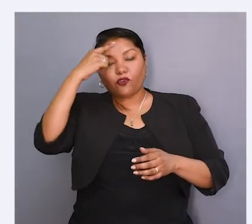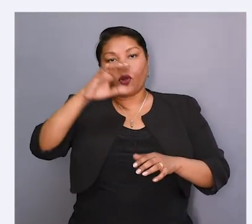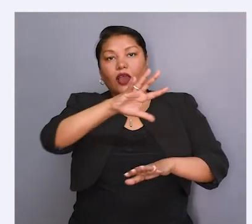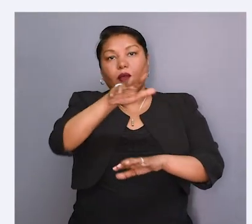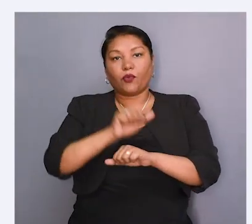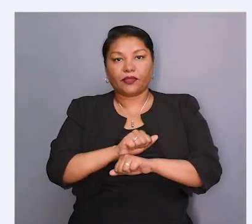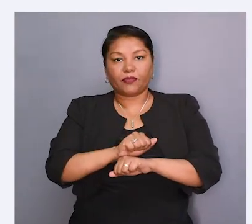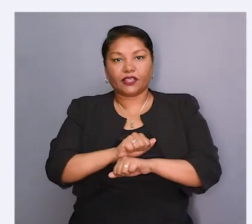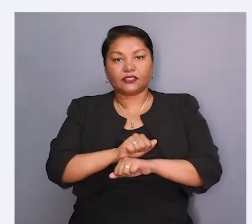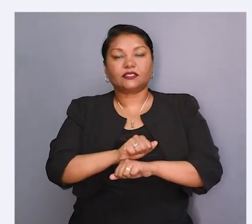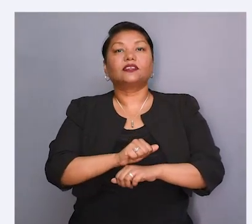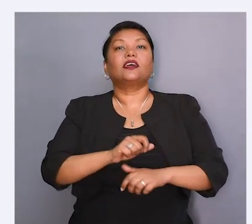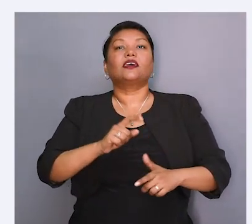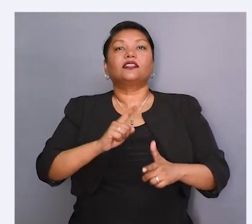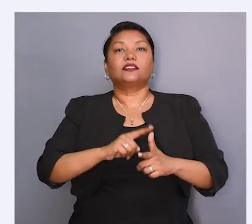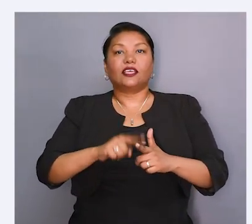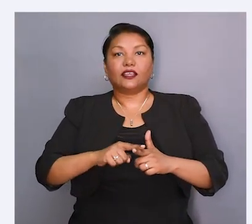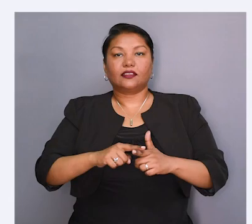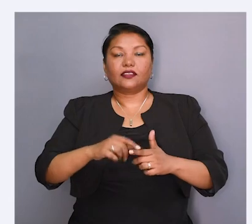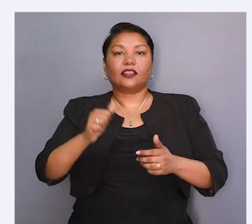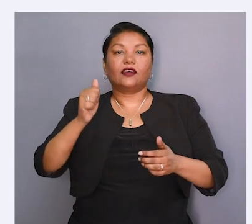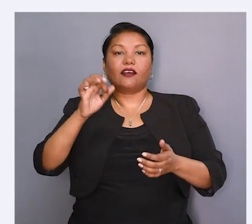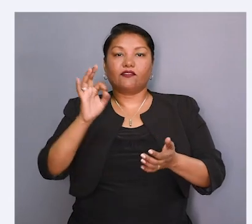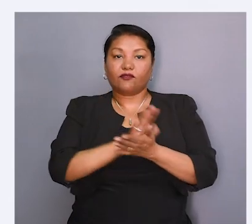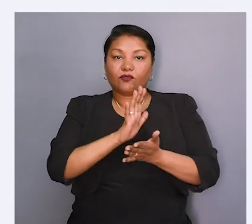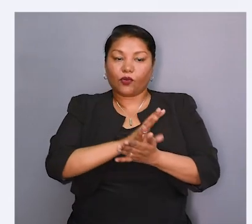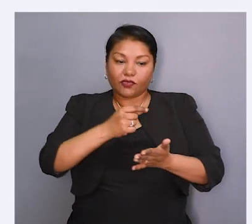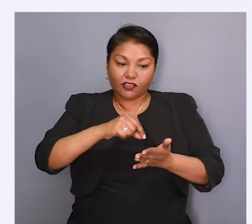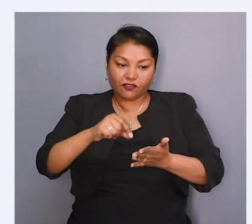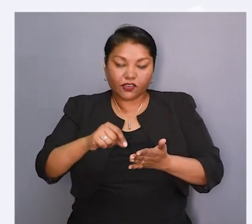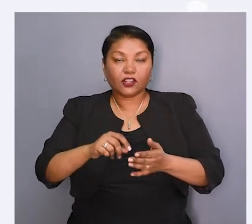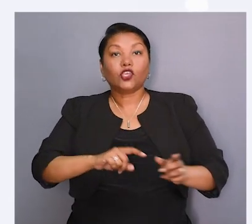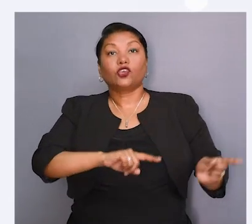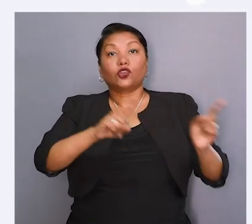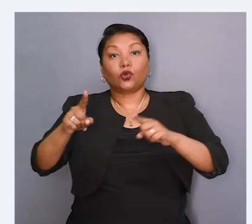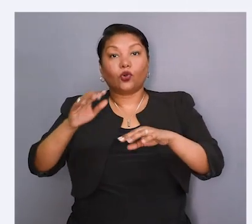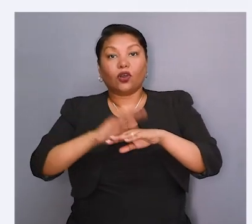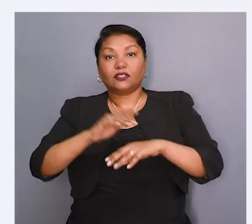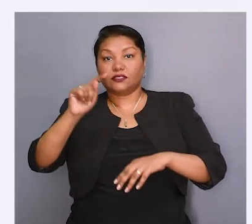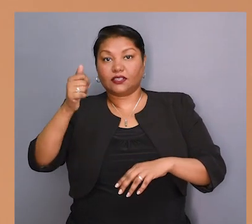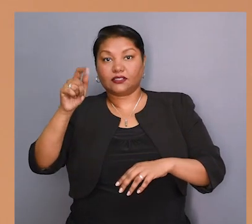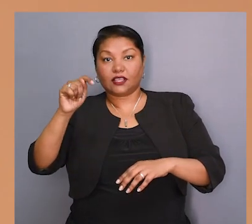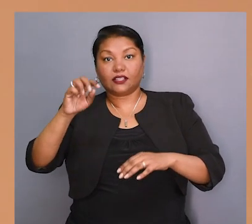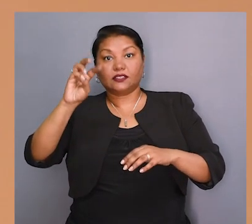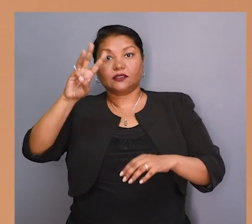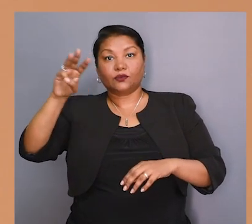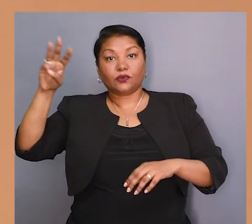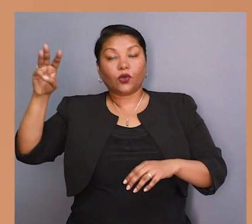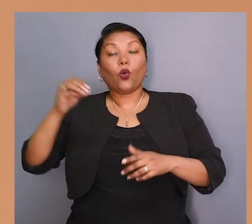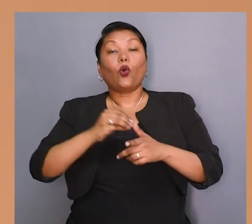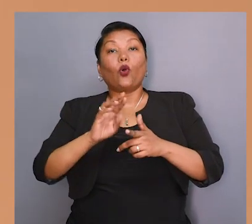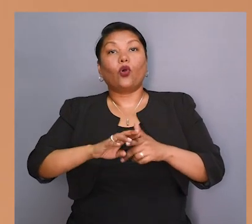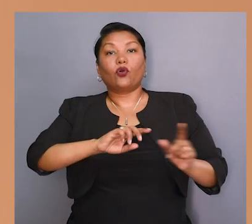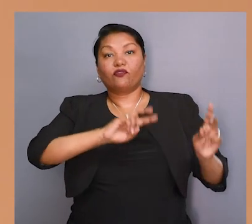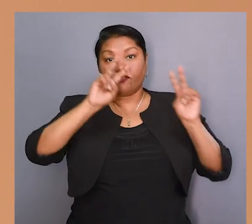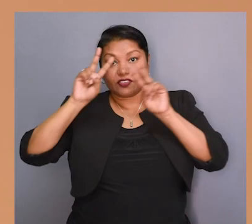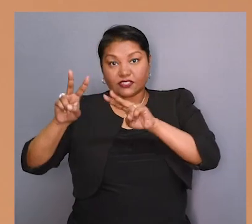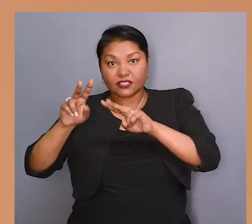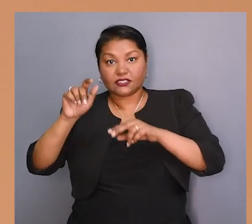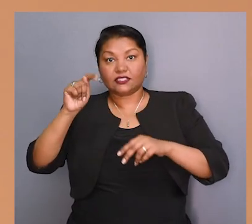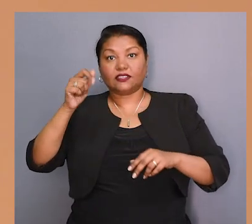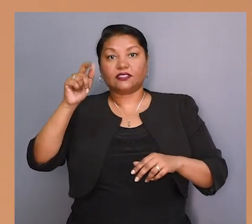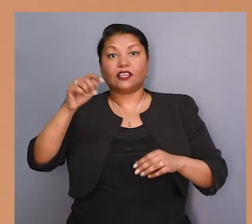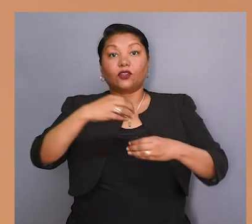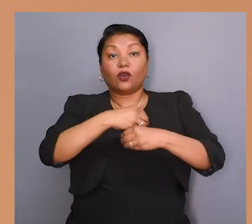appointment. You then complete an application form that's available on our website, or you can come in here to the offices